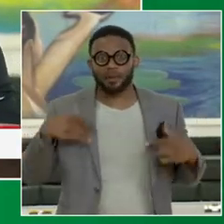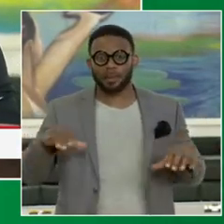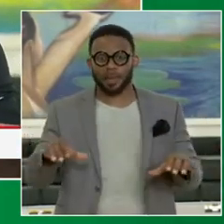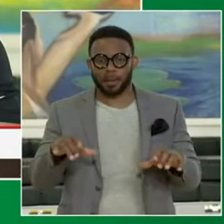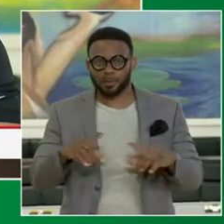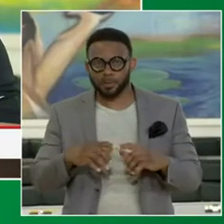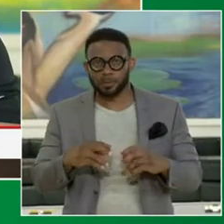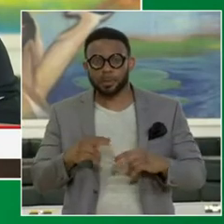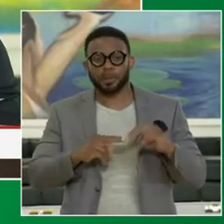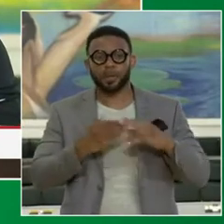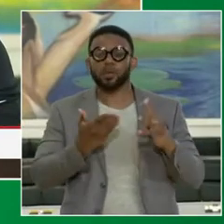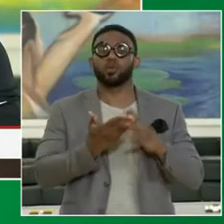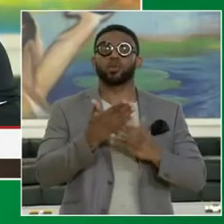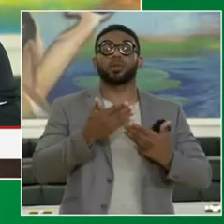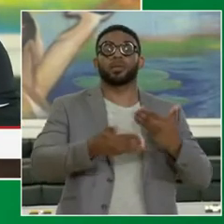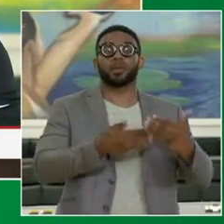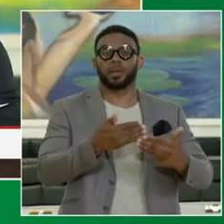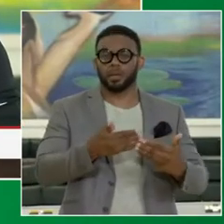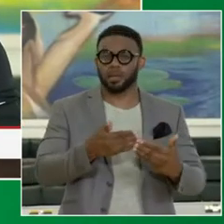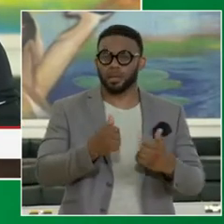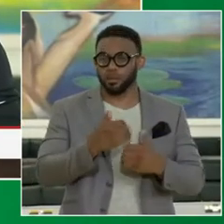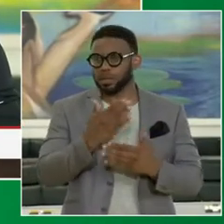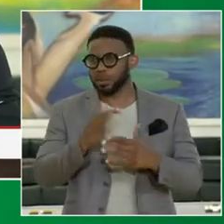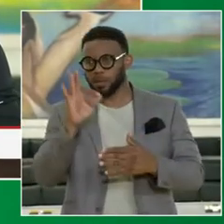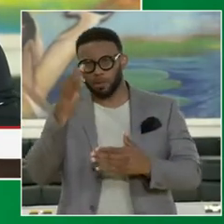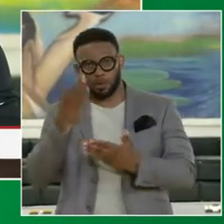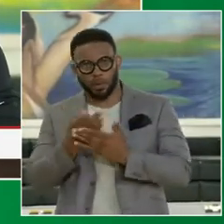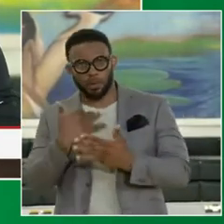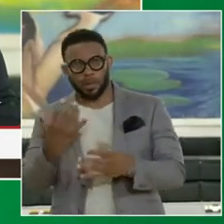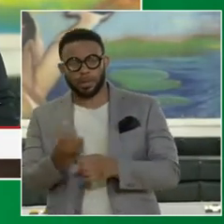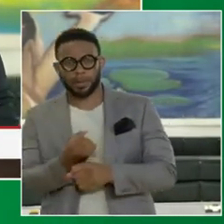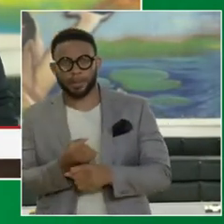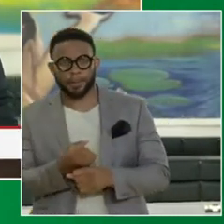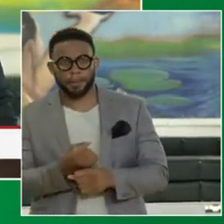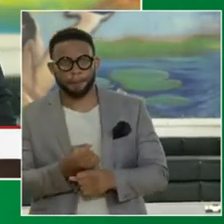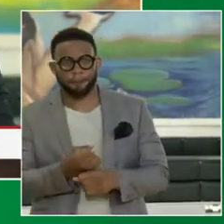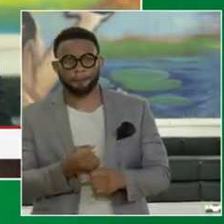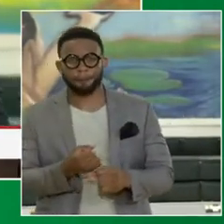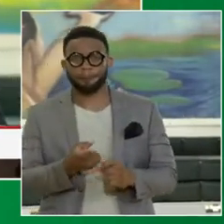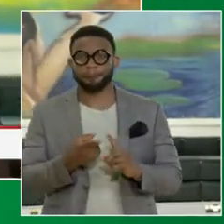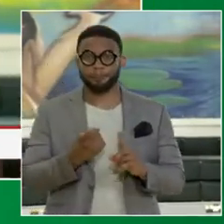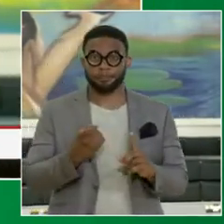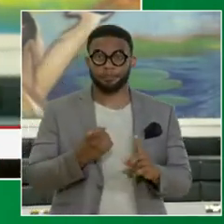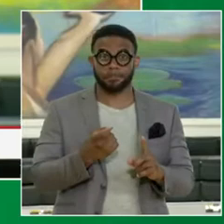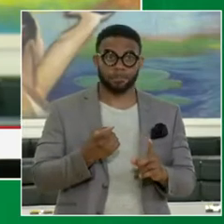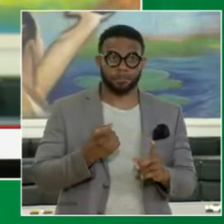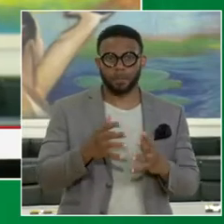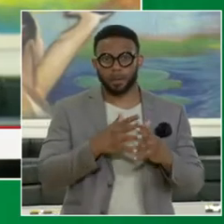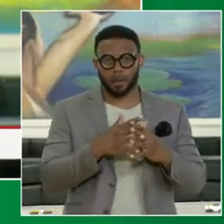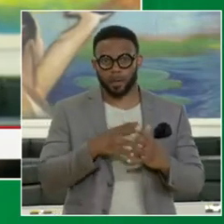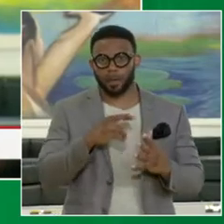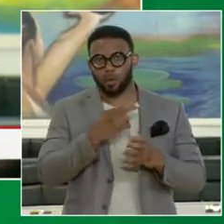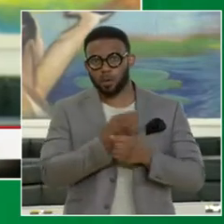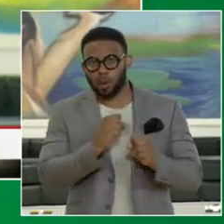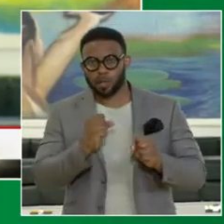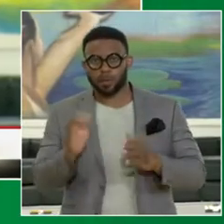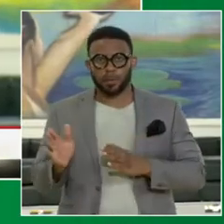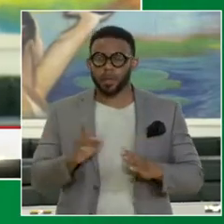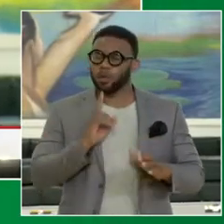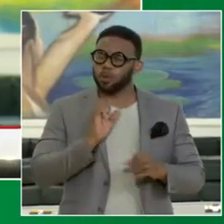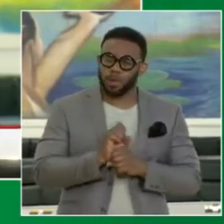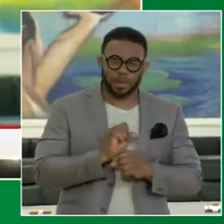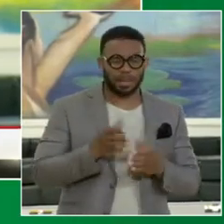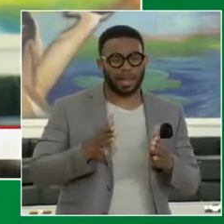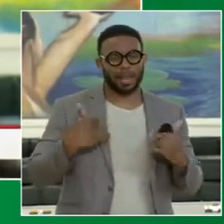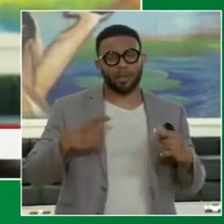been able to build through that process and with some of the federal funding that we're getting from the American Rescue Plan really